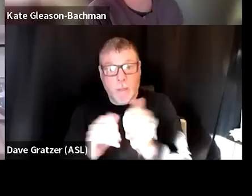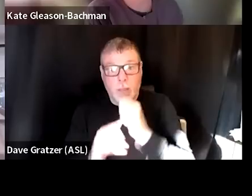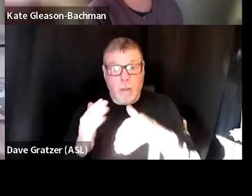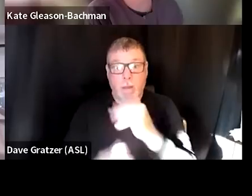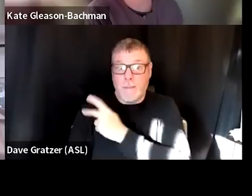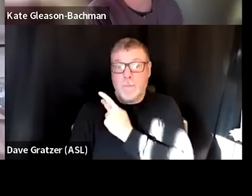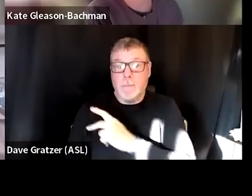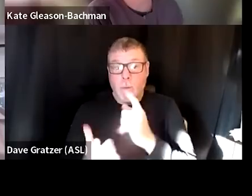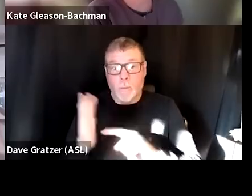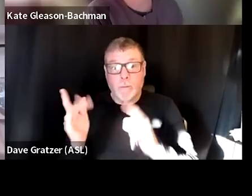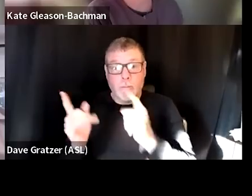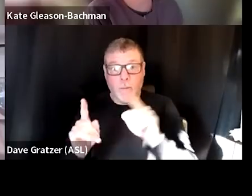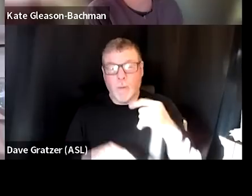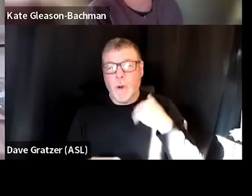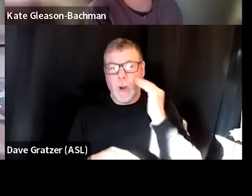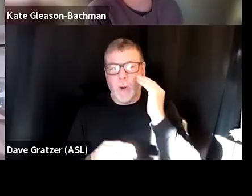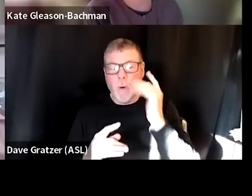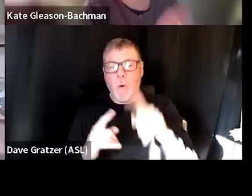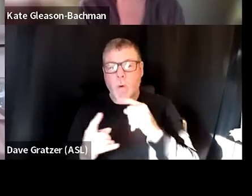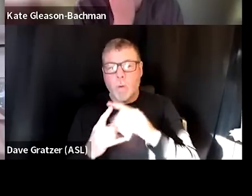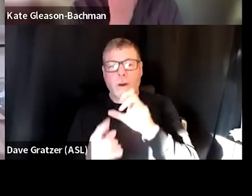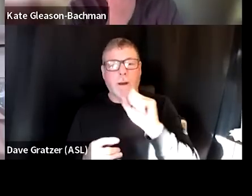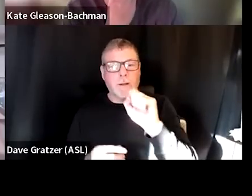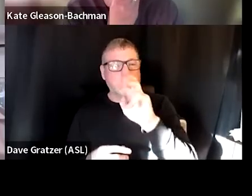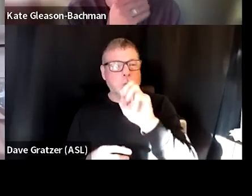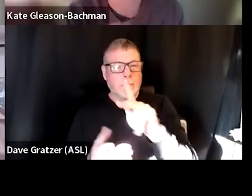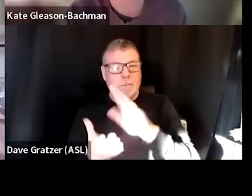it's going on. So we'll know all the time when there's sweeps.